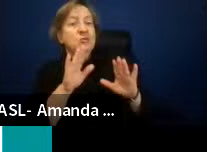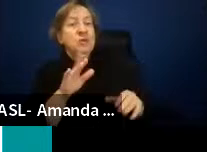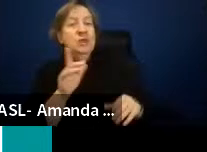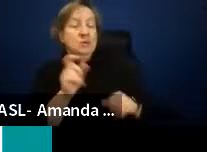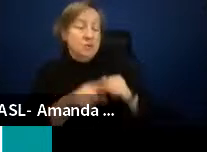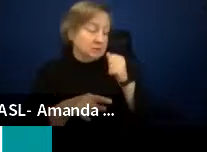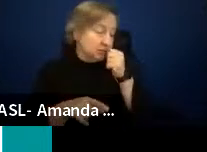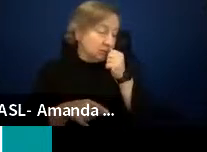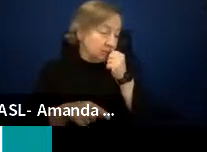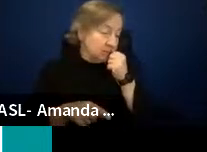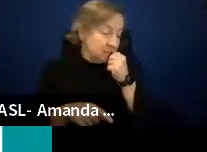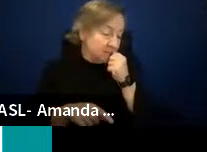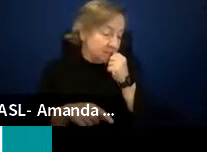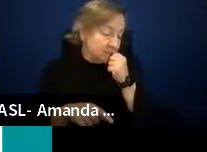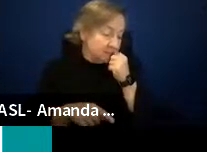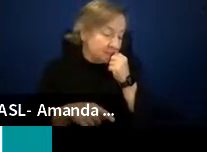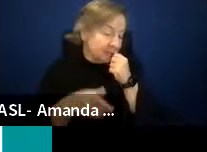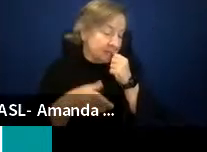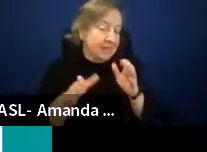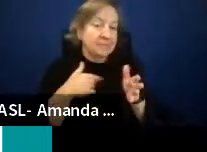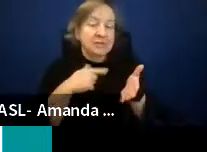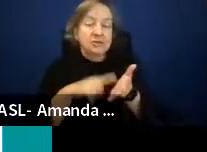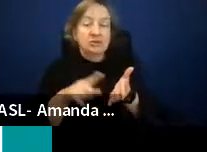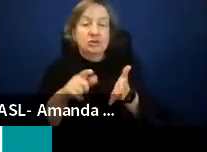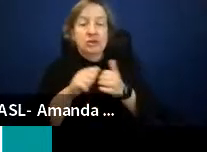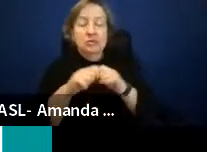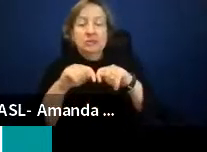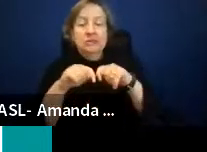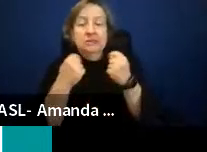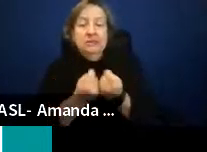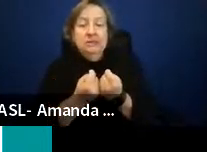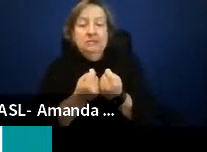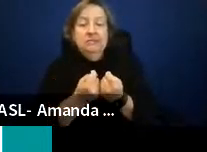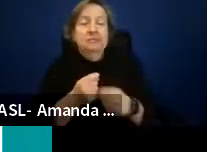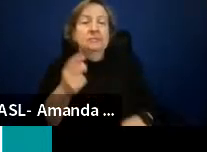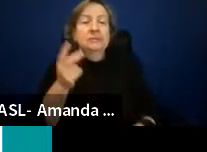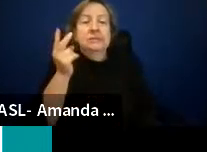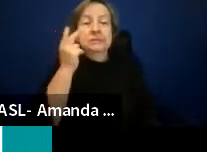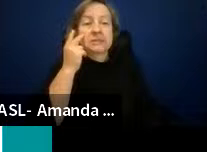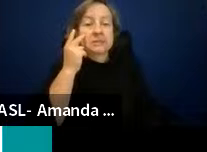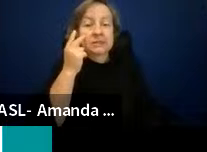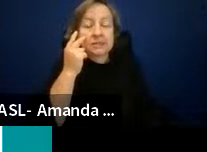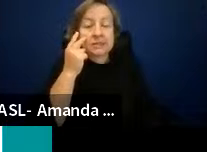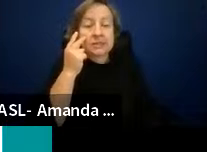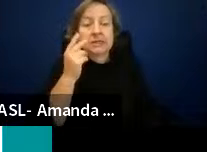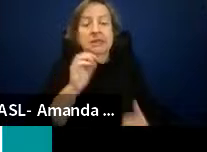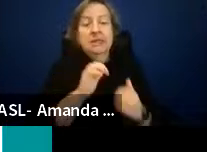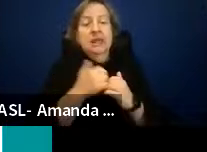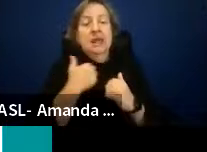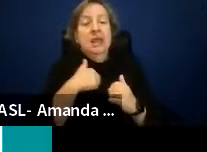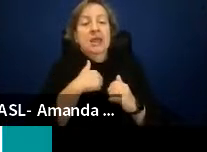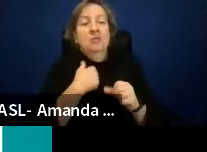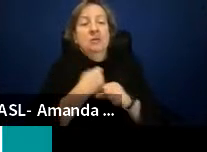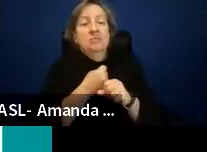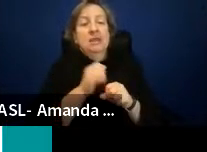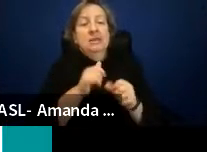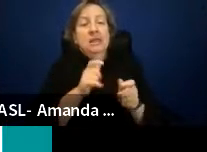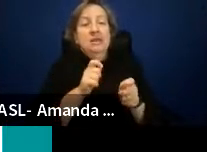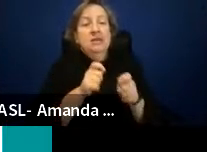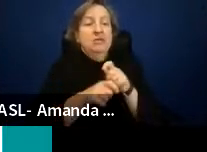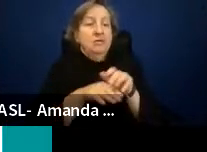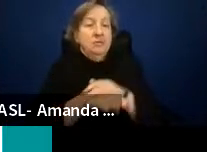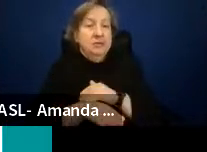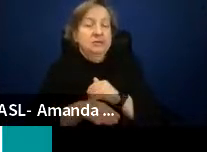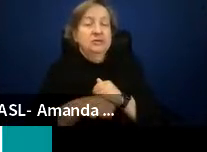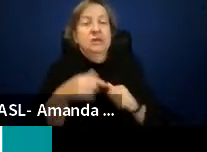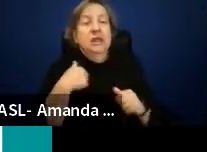question. Let me check with our team and see how we have made that accommodation.